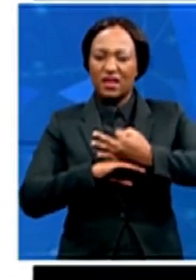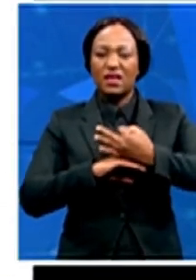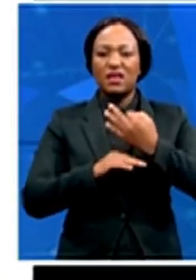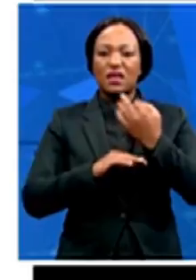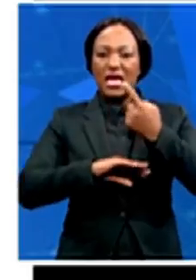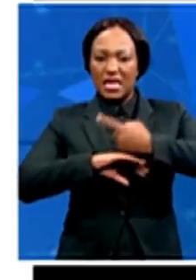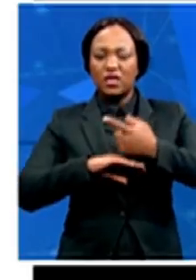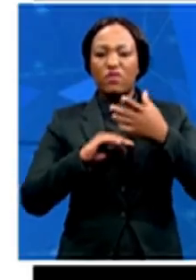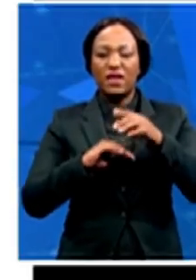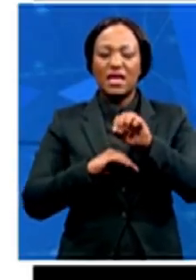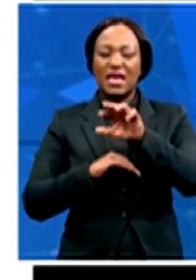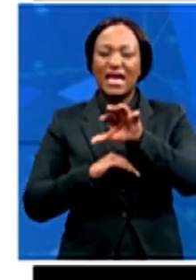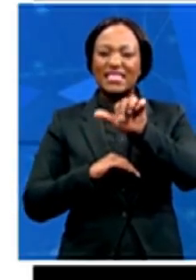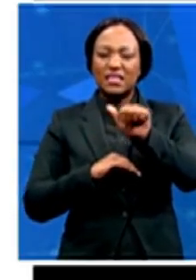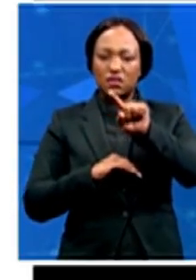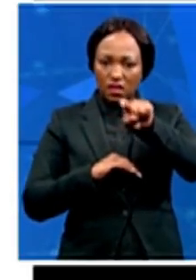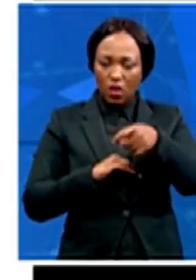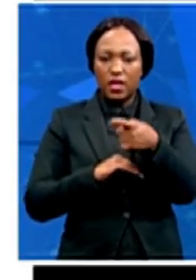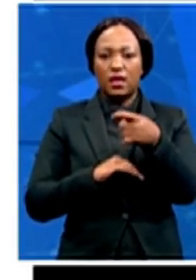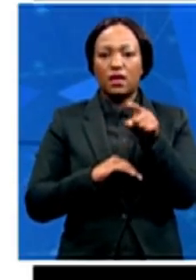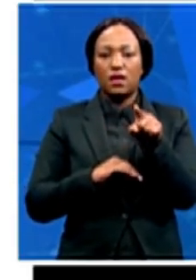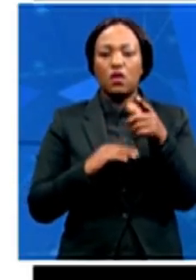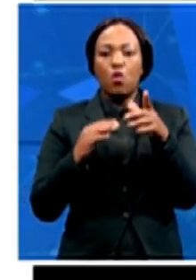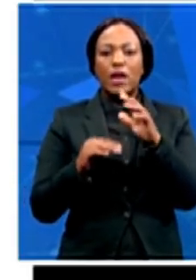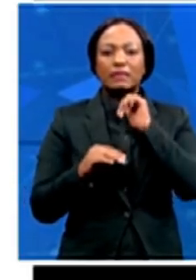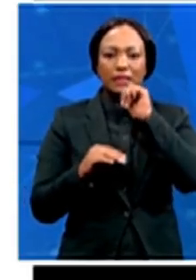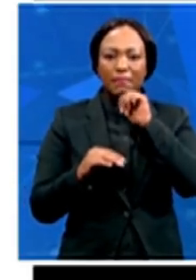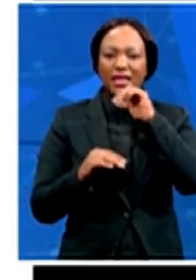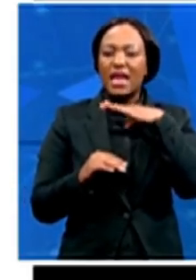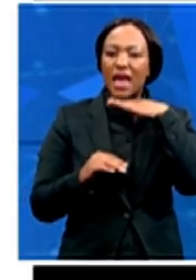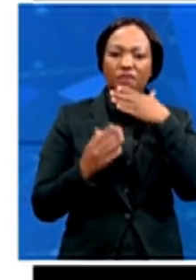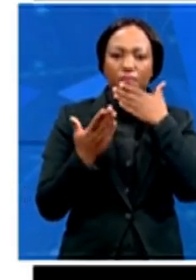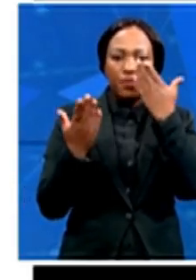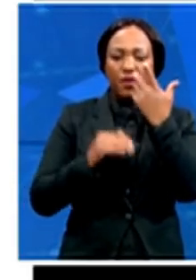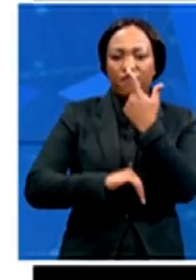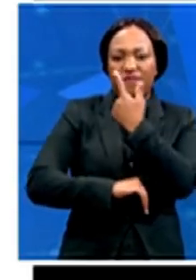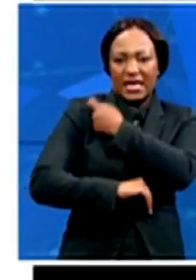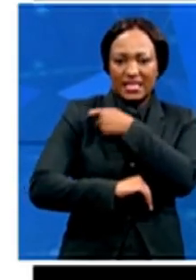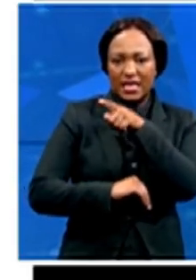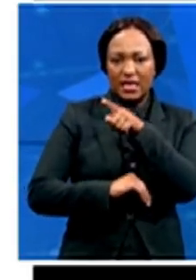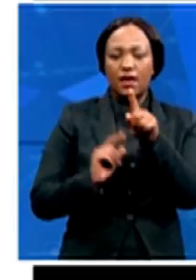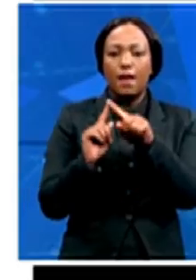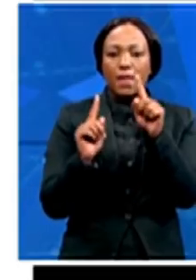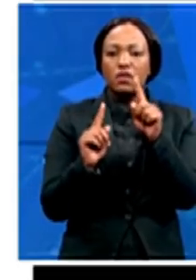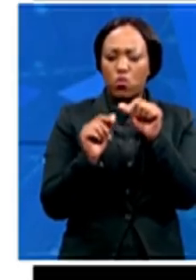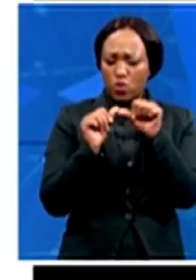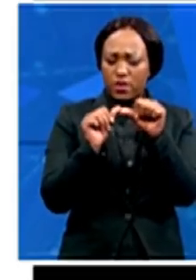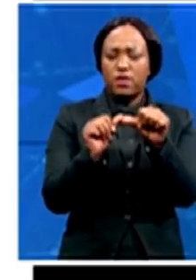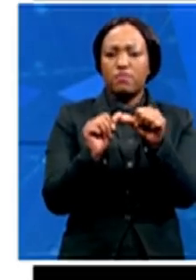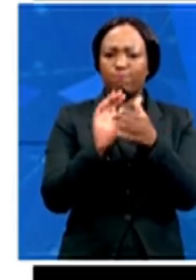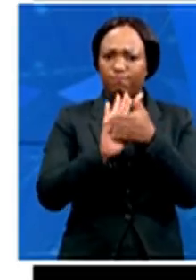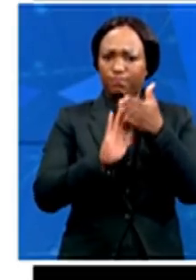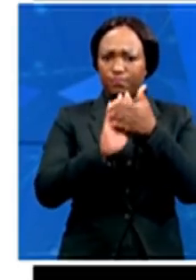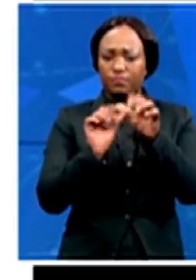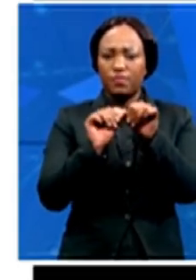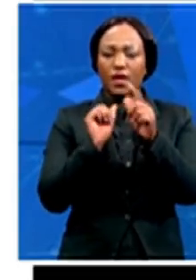the face of constrained vaccine supply. You'll see that we've continually pushed, and we're at the last week of this constrained vaccination, but we